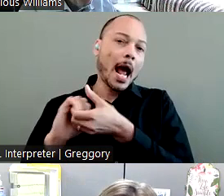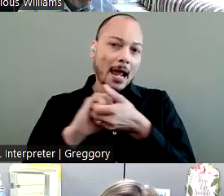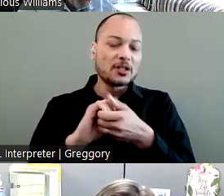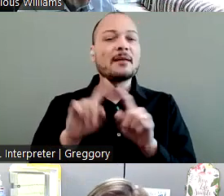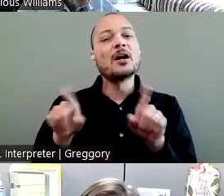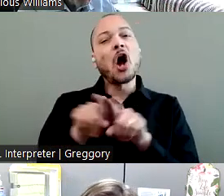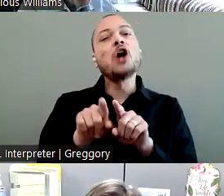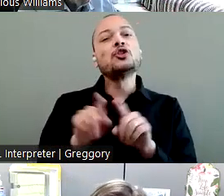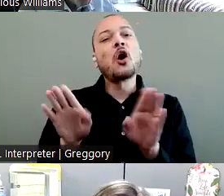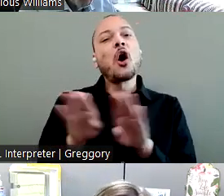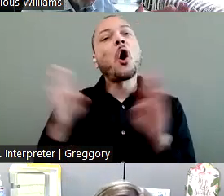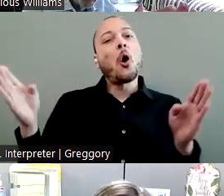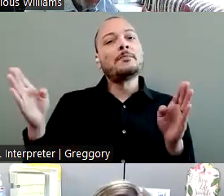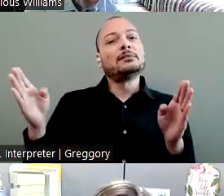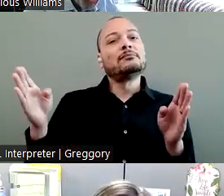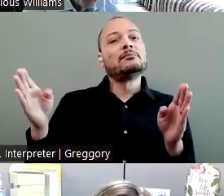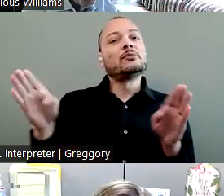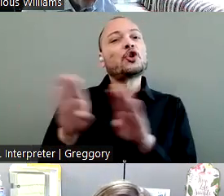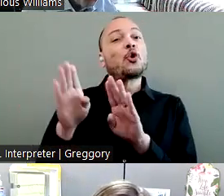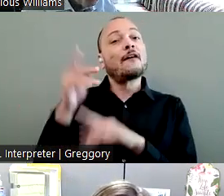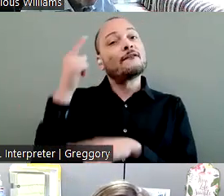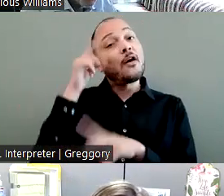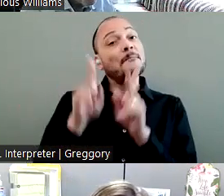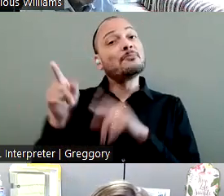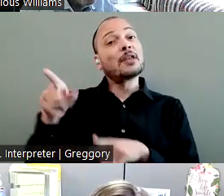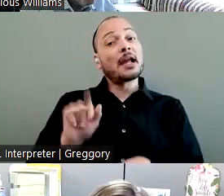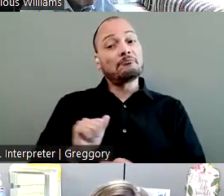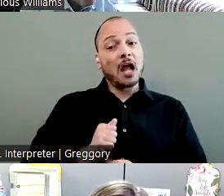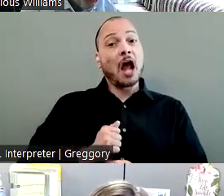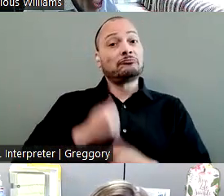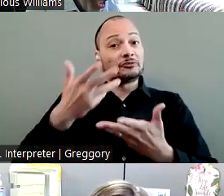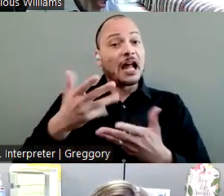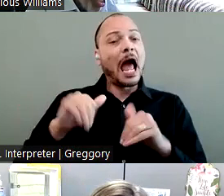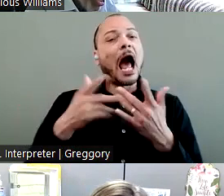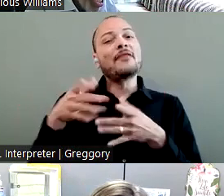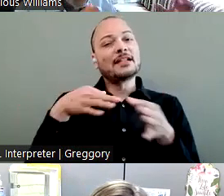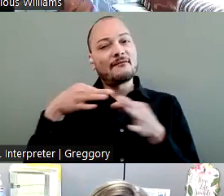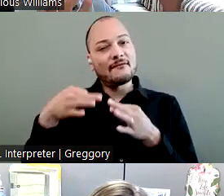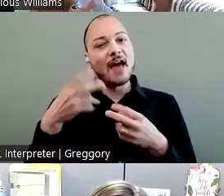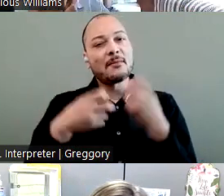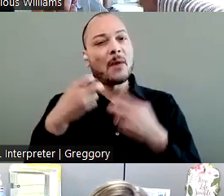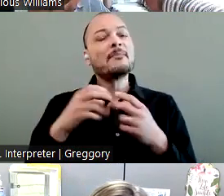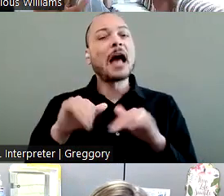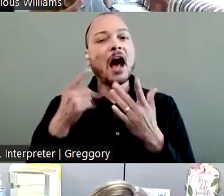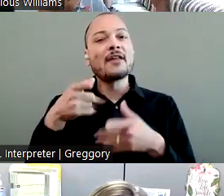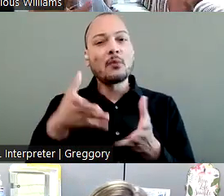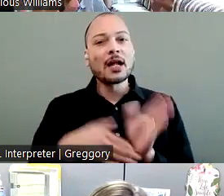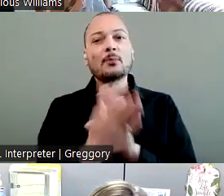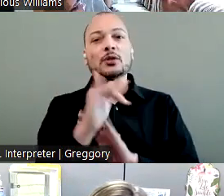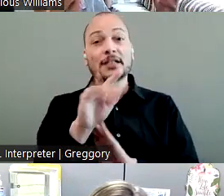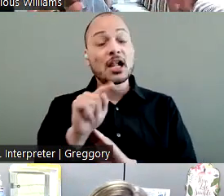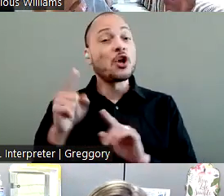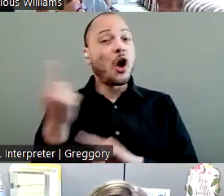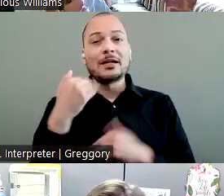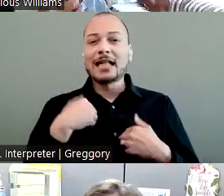people to share with you how they think, how they define the problem and how they want to attack it. So you always got those